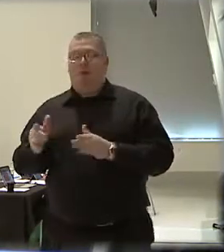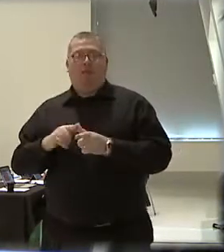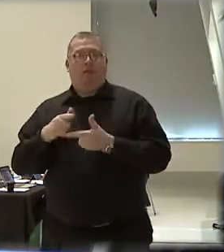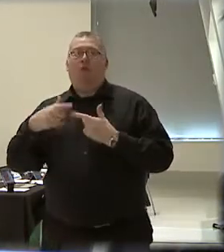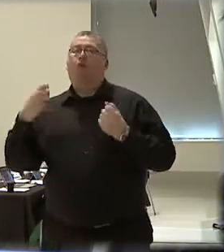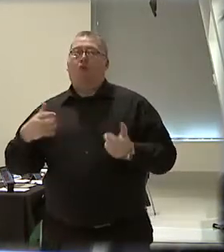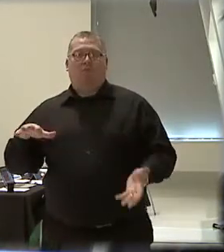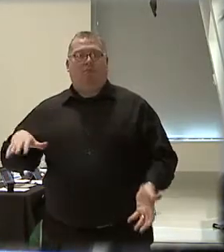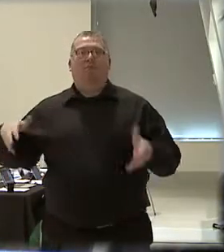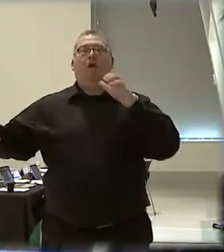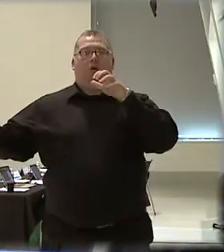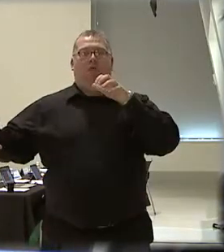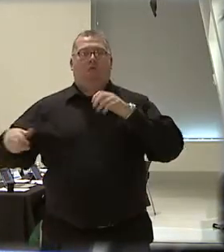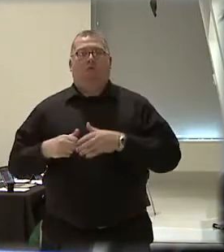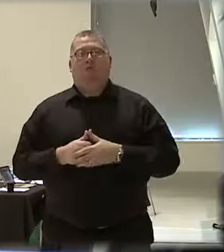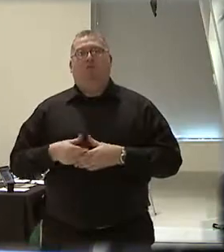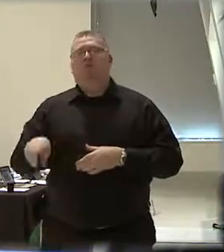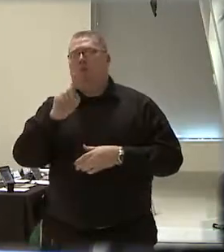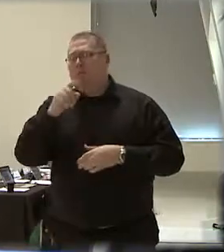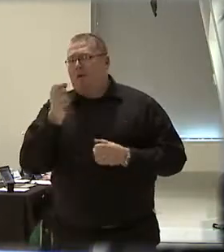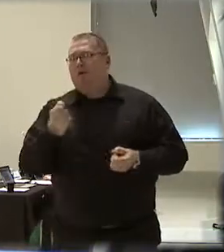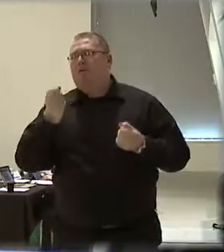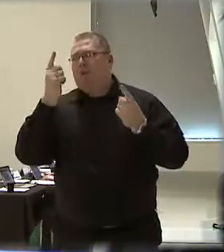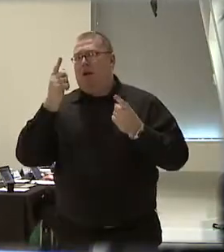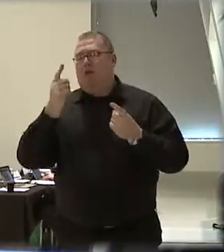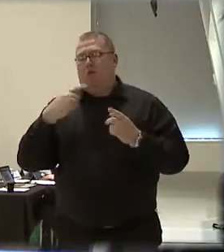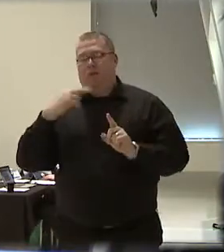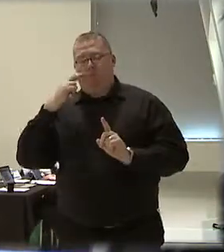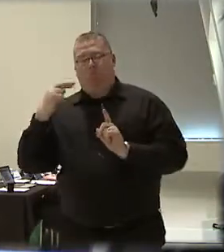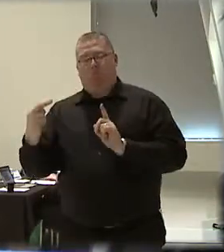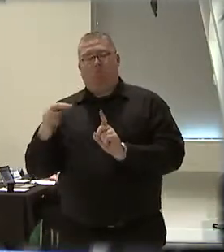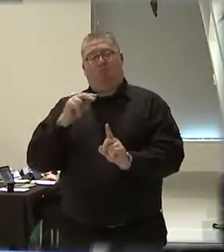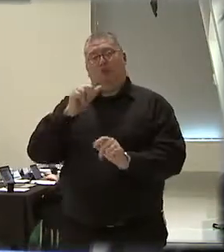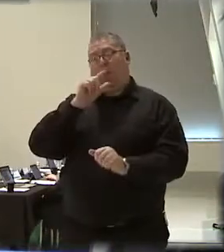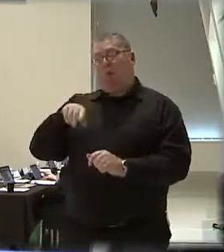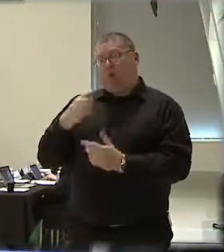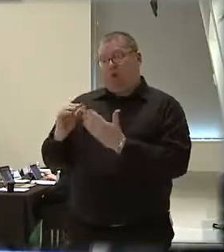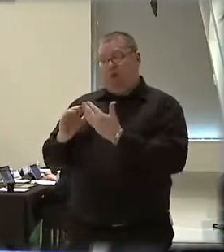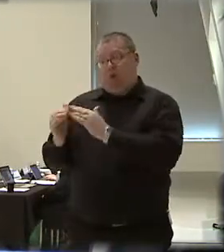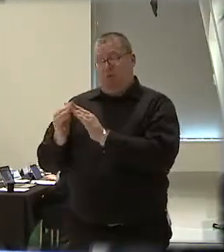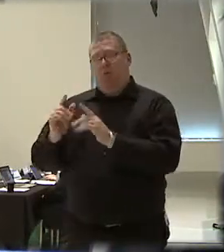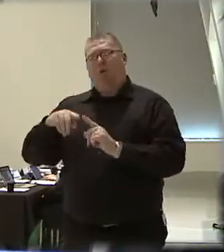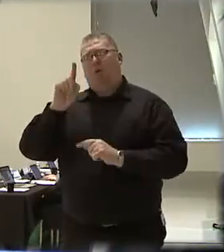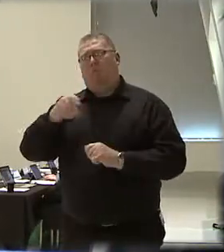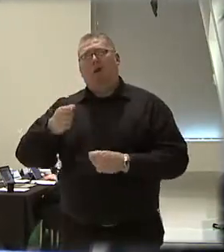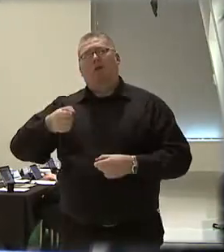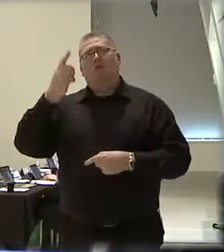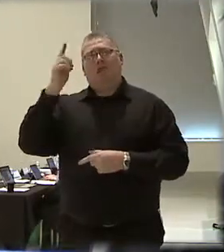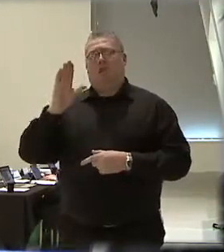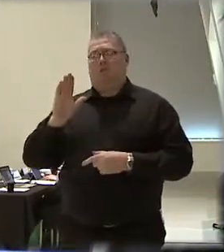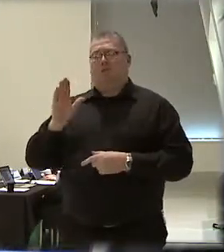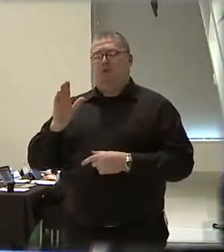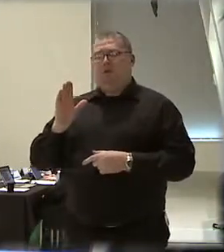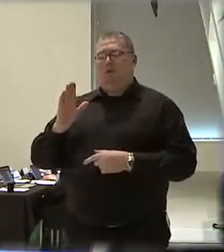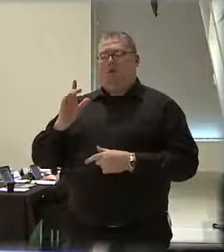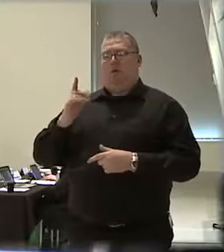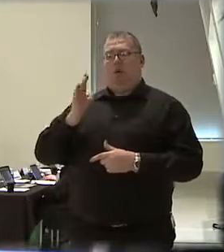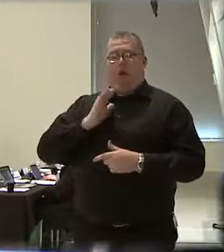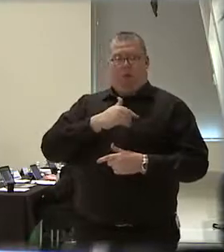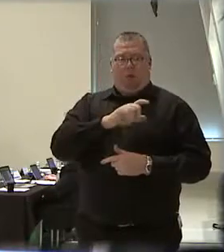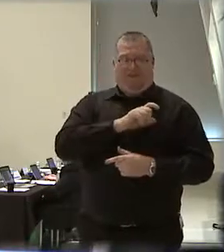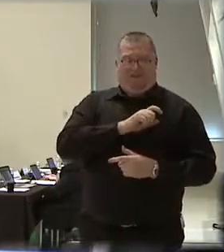chaos. So you have to understand not only the perspectives of the community, but you have to understand the framework under which police